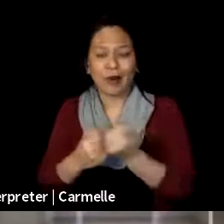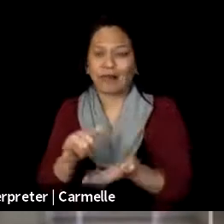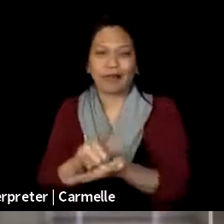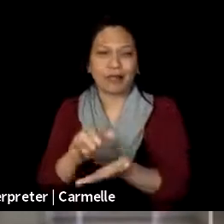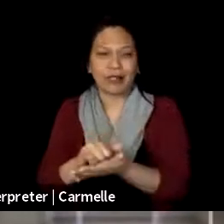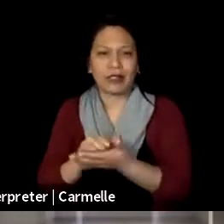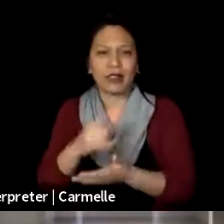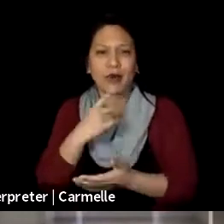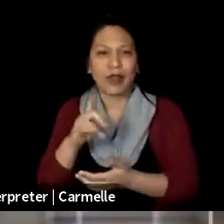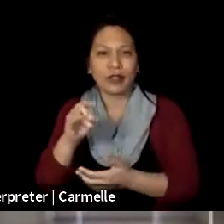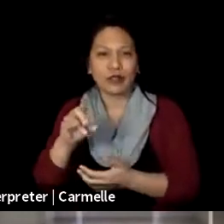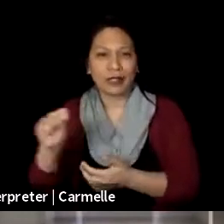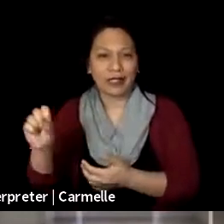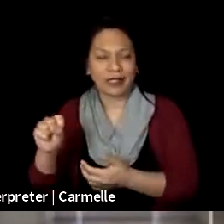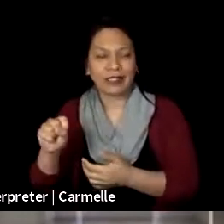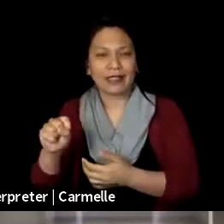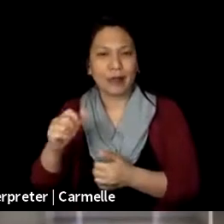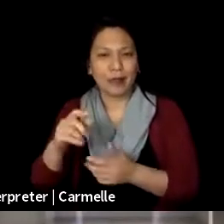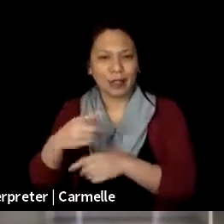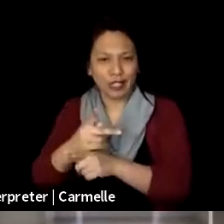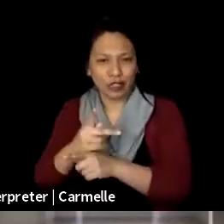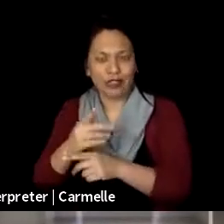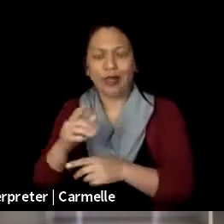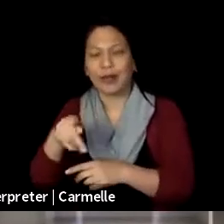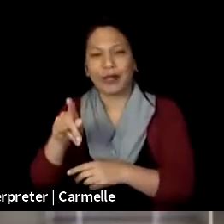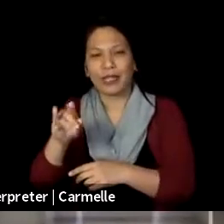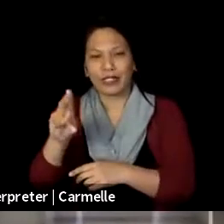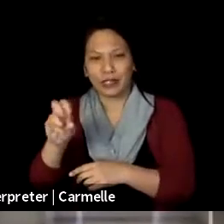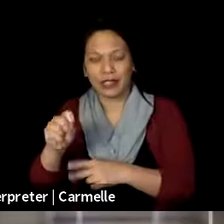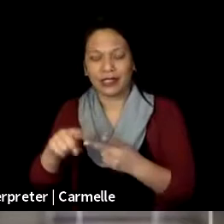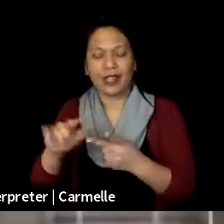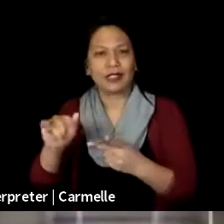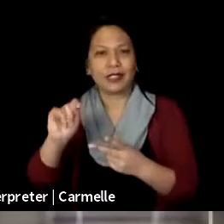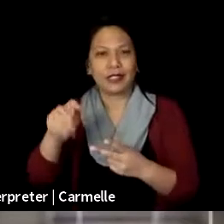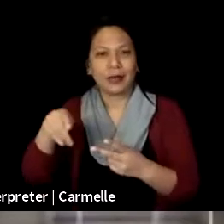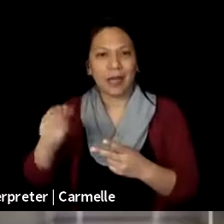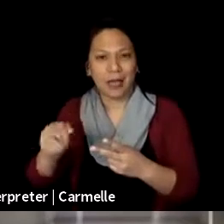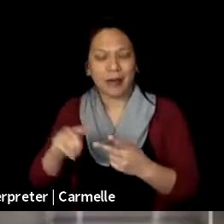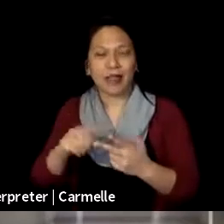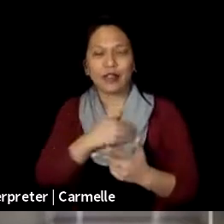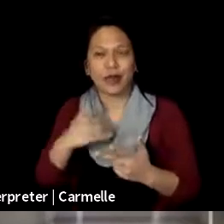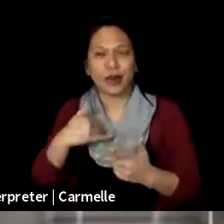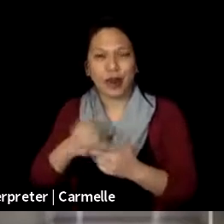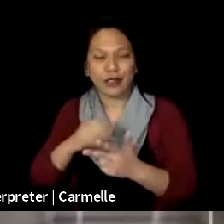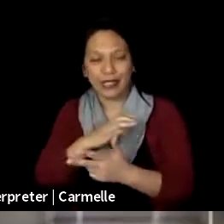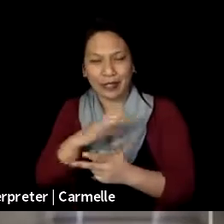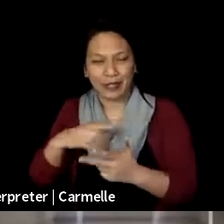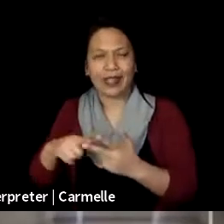Dress Productions and Theatre Passe Muraille, and funding from the Ontario Arts Council, Toronto Arts Council, and TD Bank